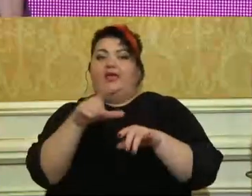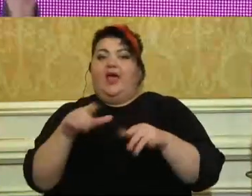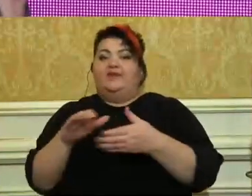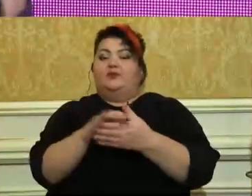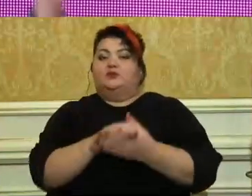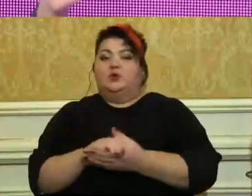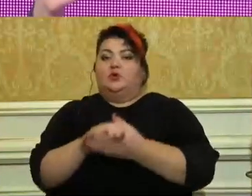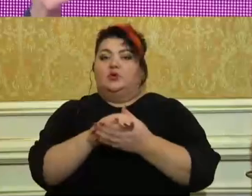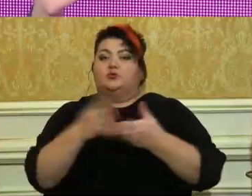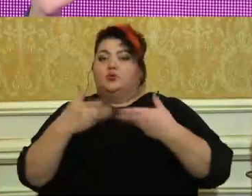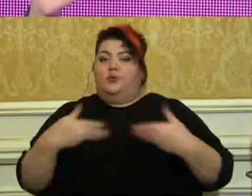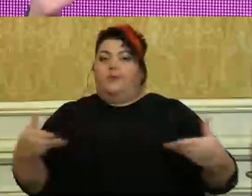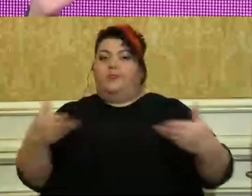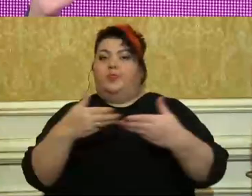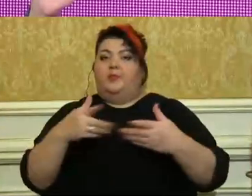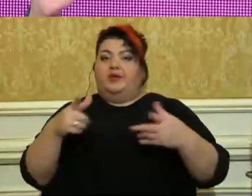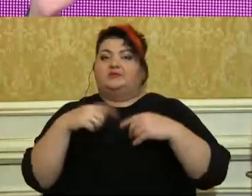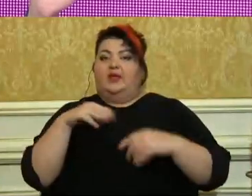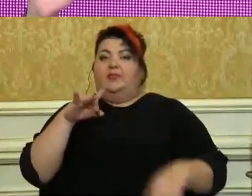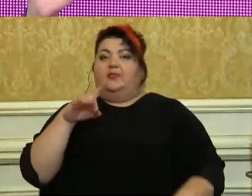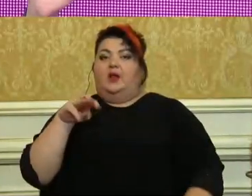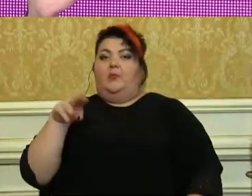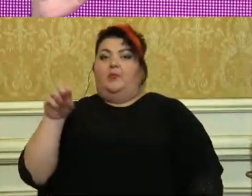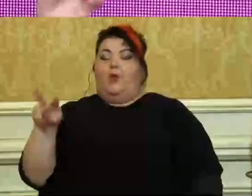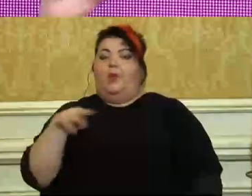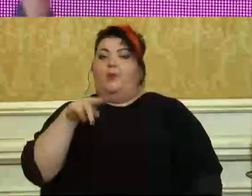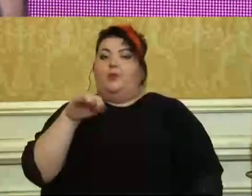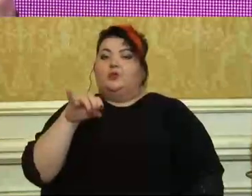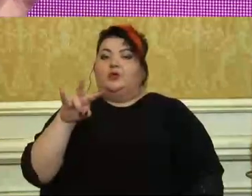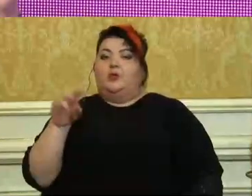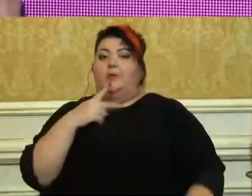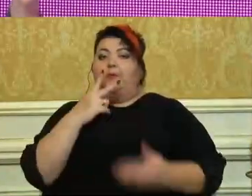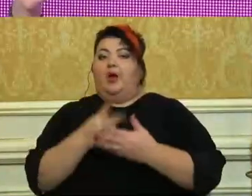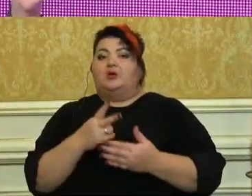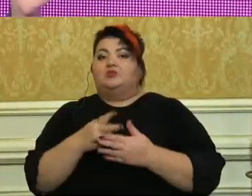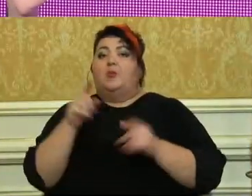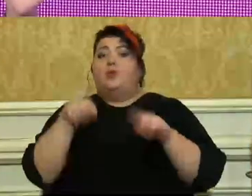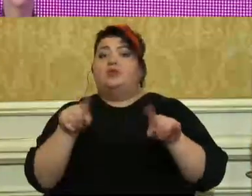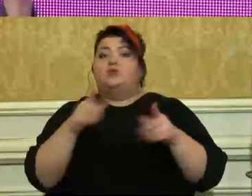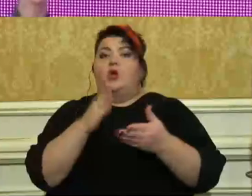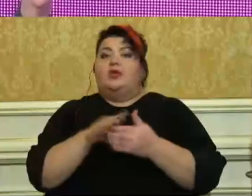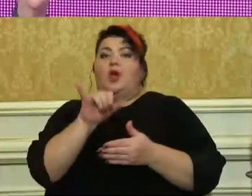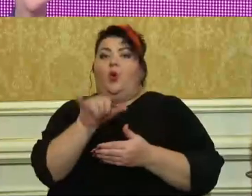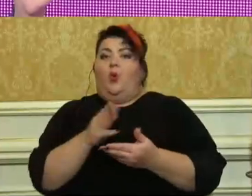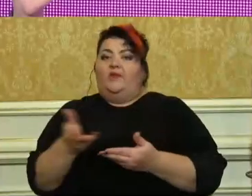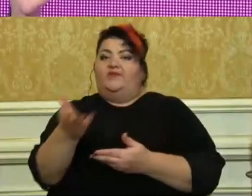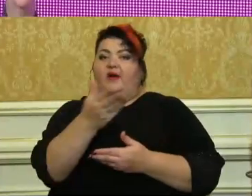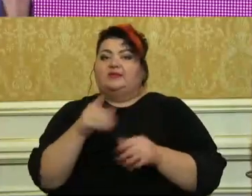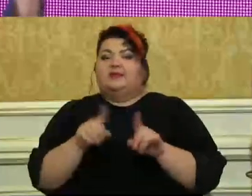with Trump, with Putin, we see that where you have extreme right,